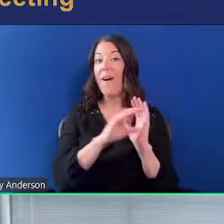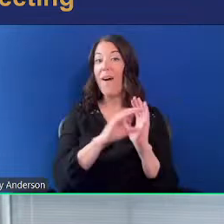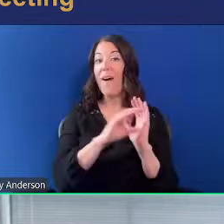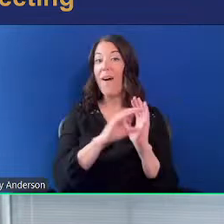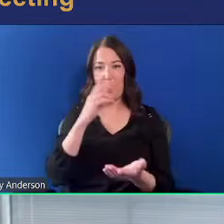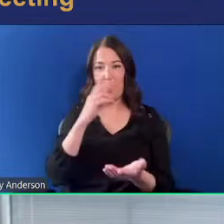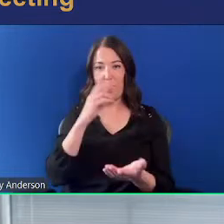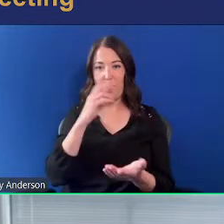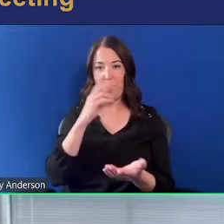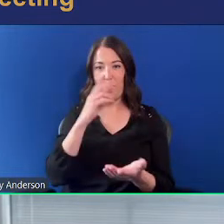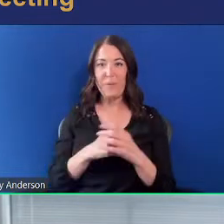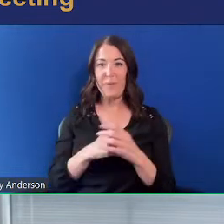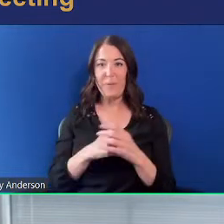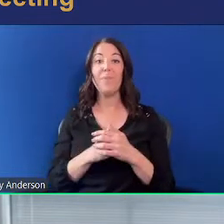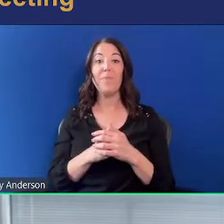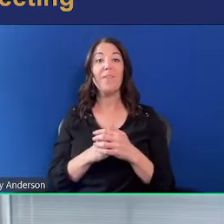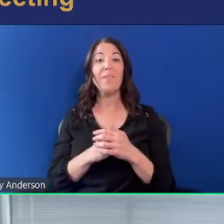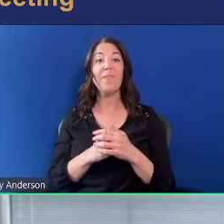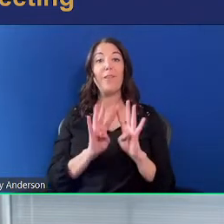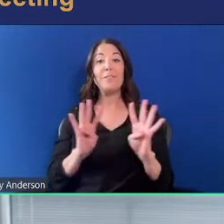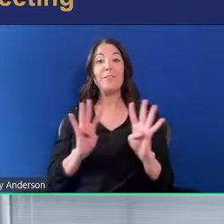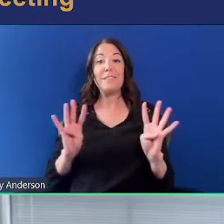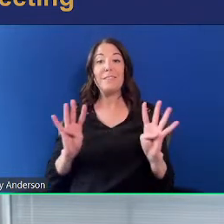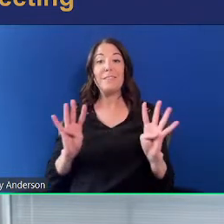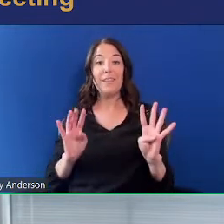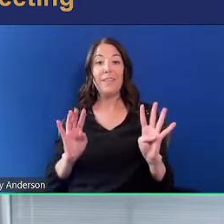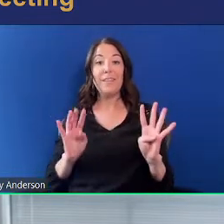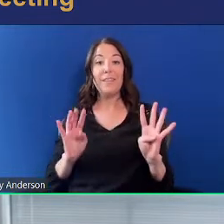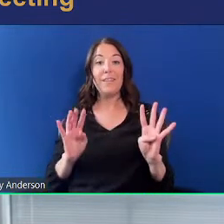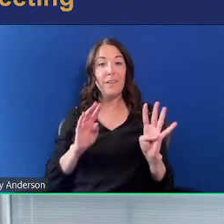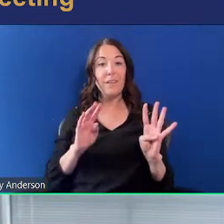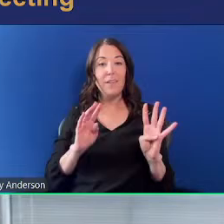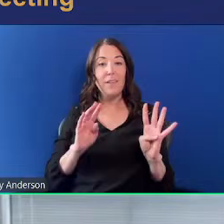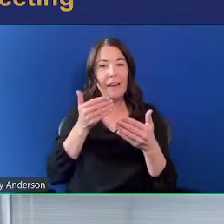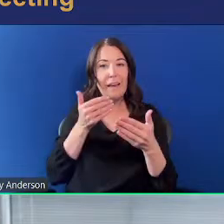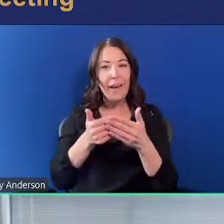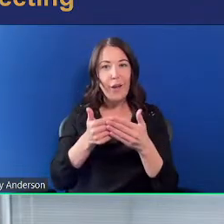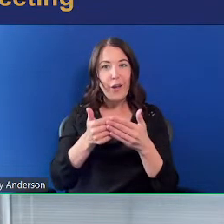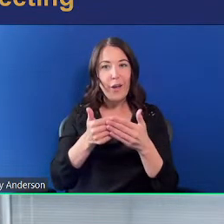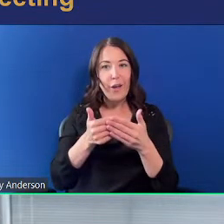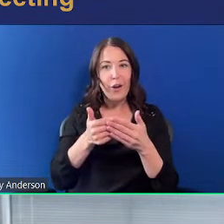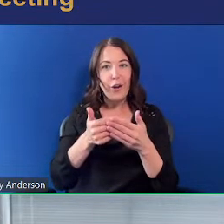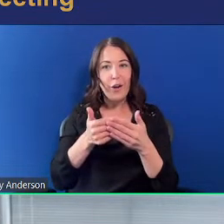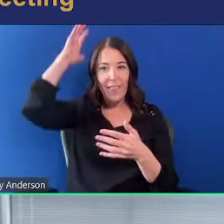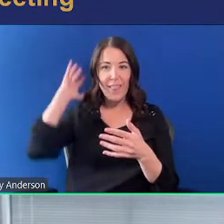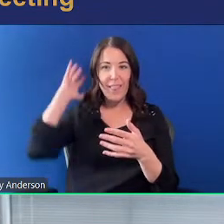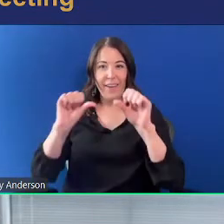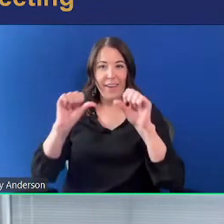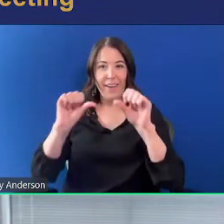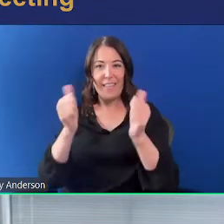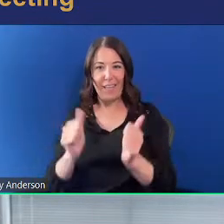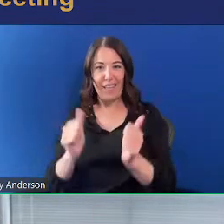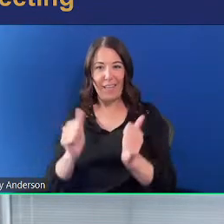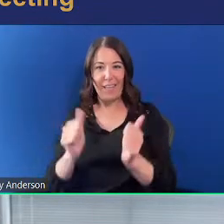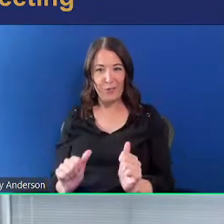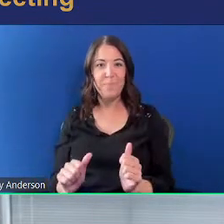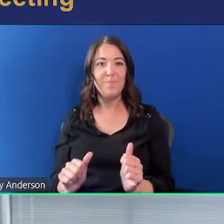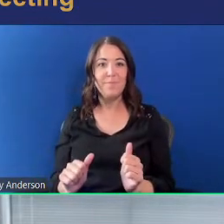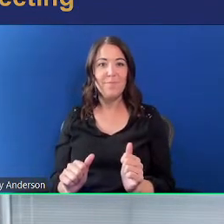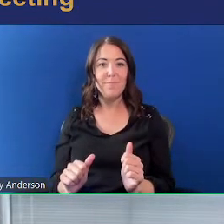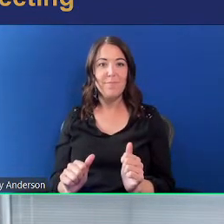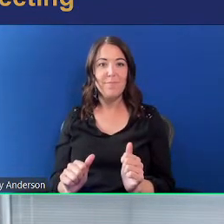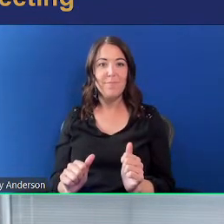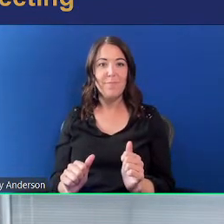student, who are standing outside at the statue of a lion with